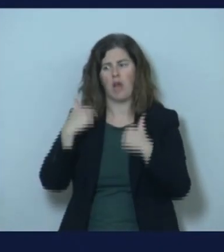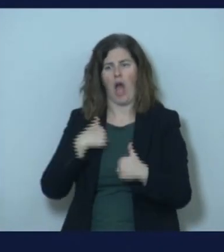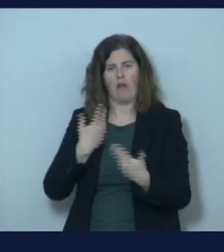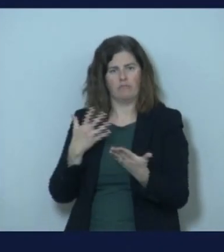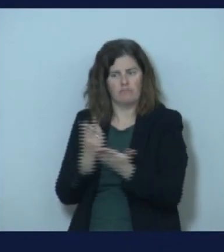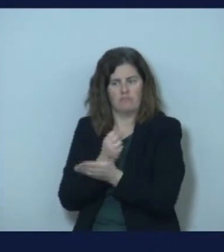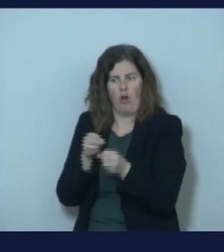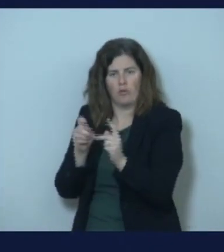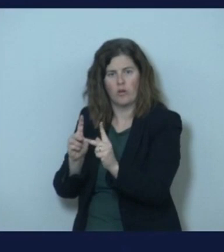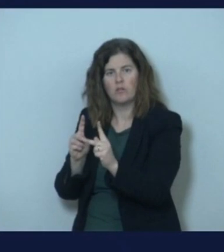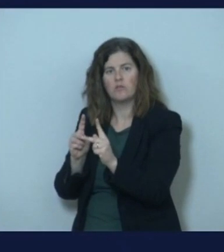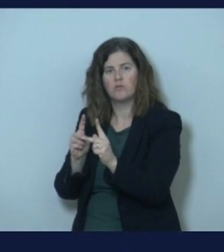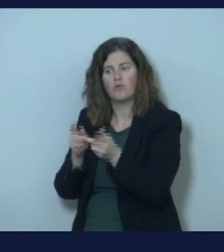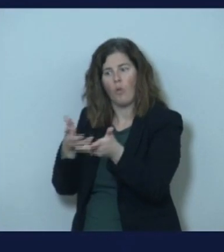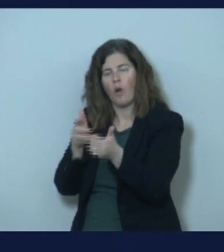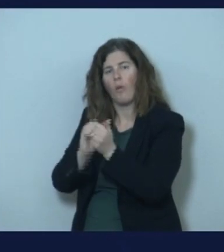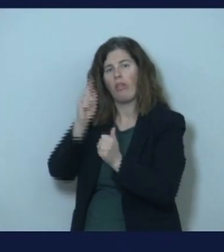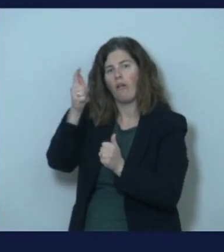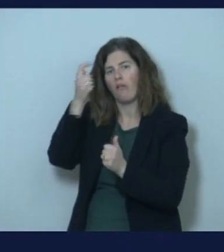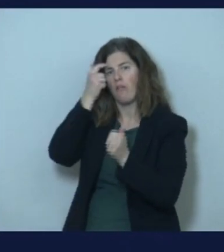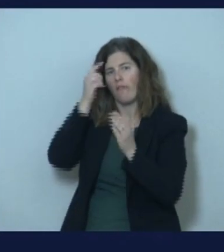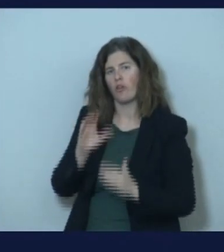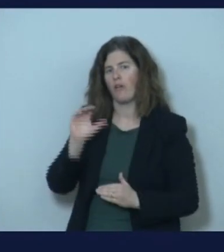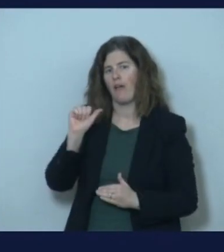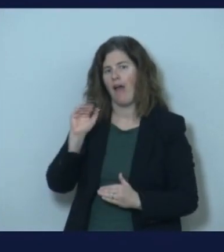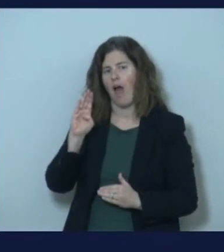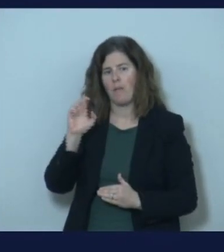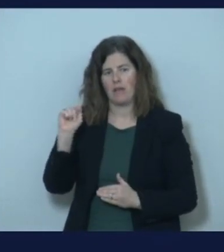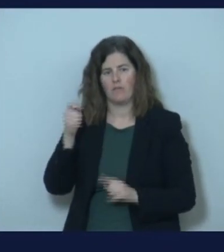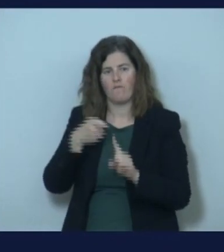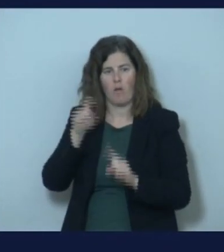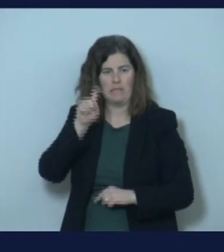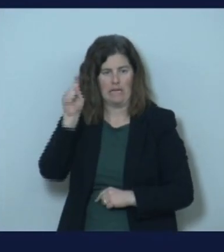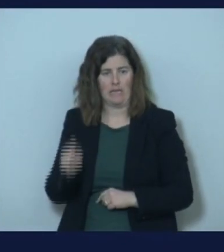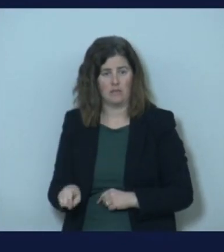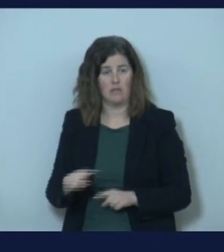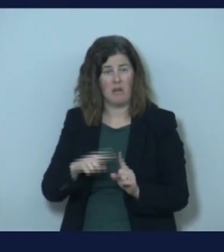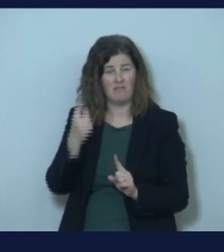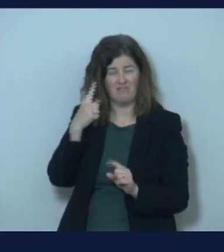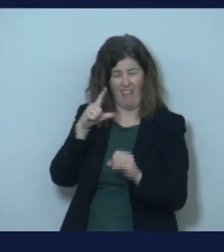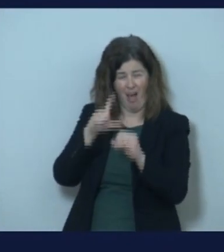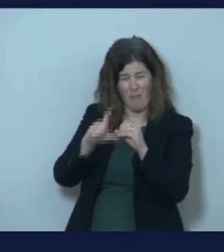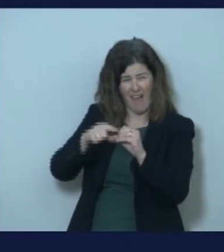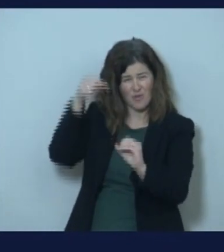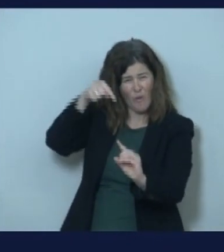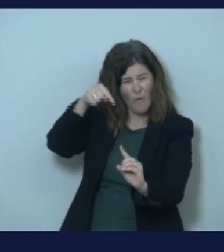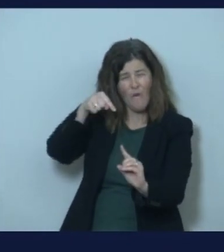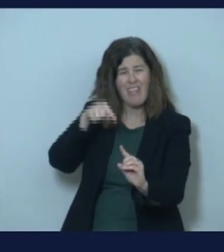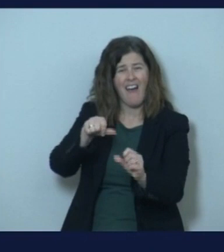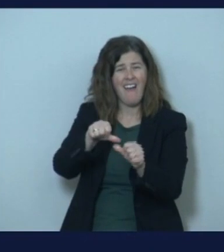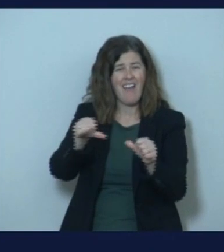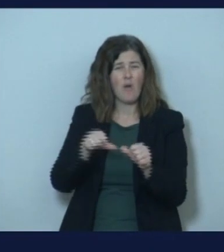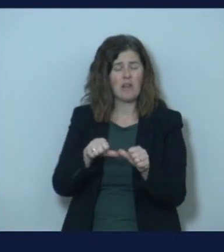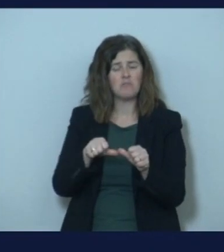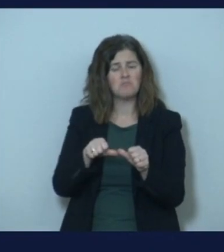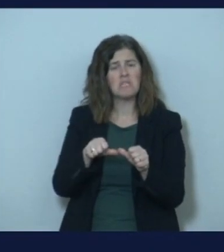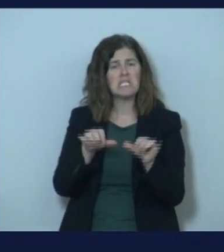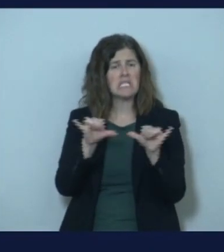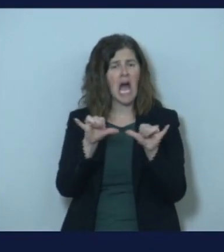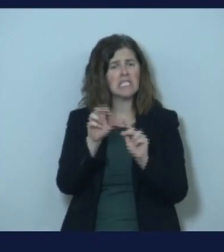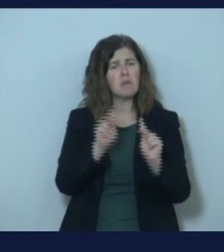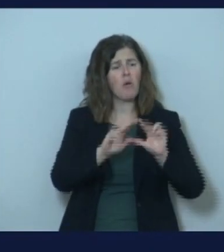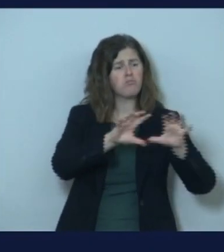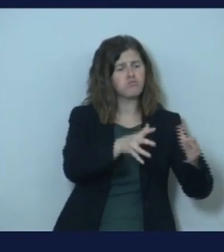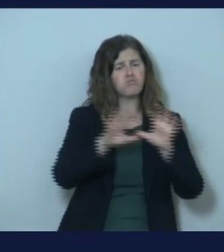work with Governor Abbott. But El Paso is an area that's basically comparable to the size, not just